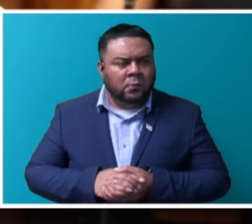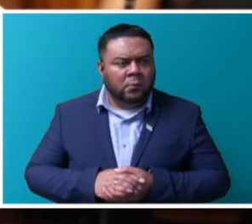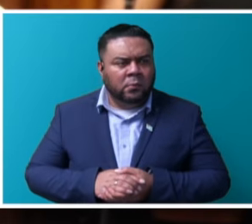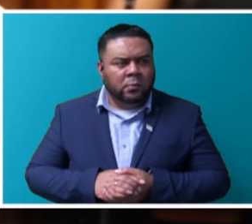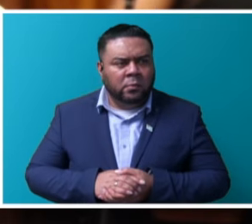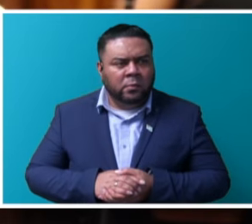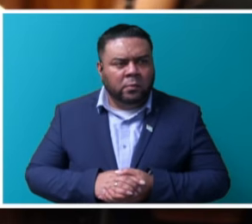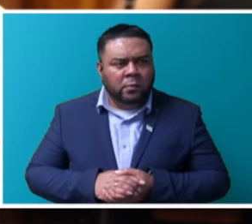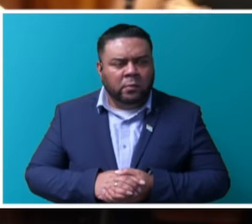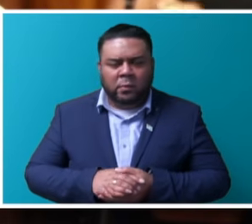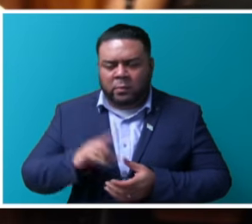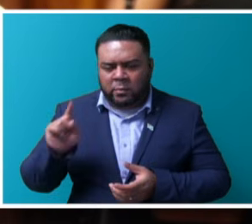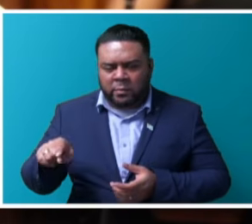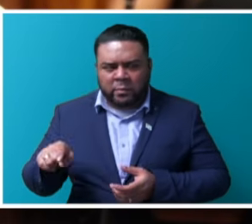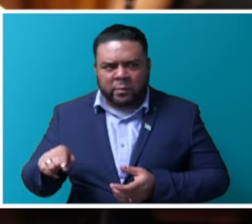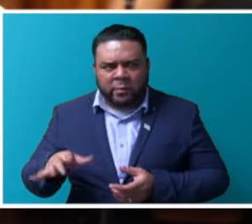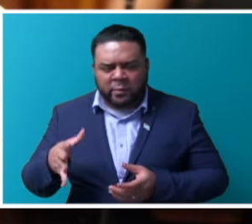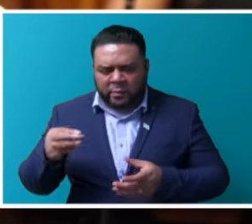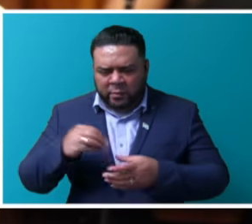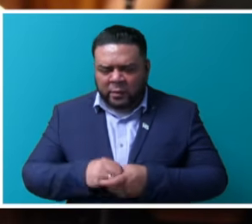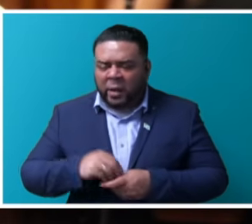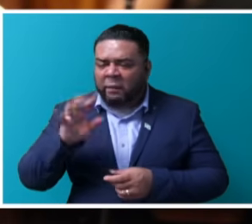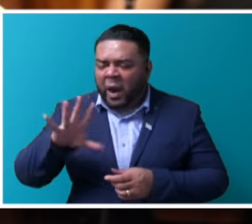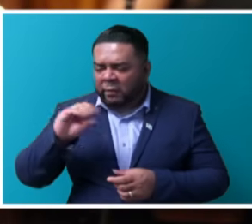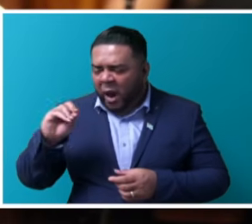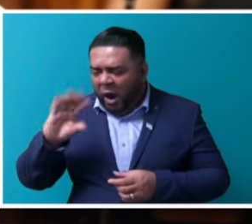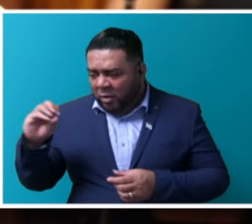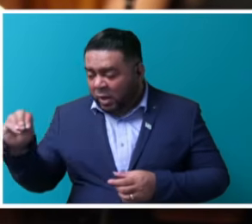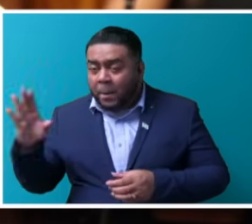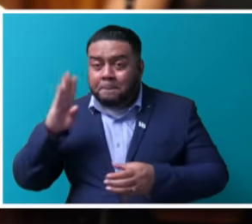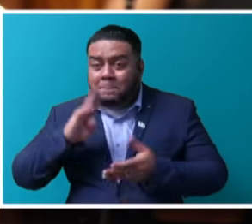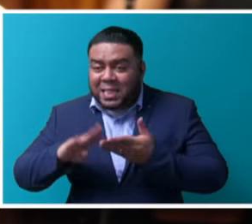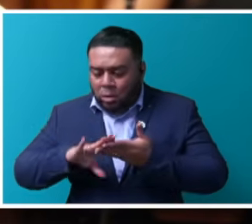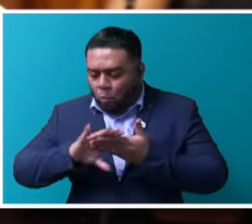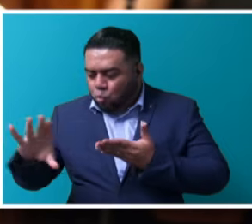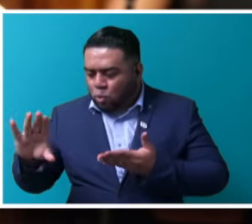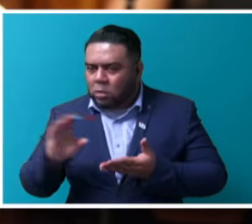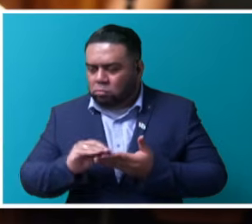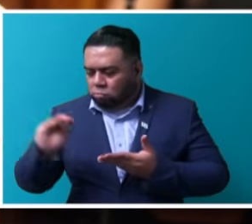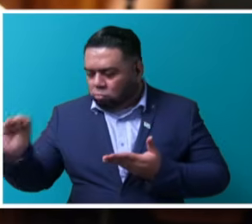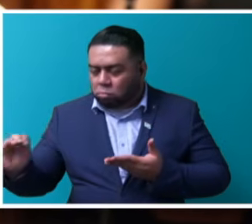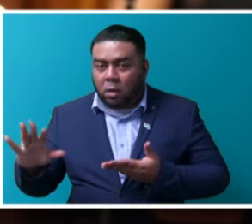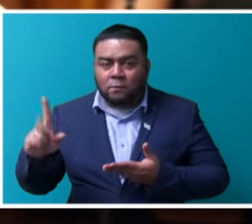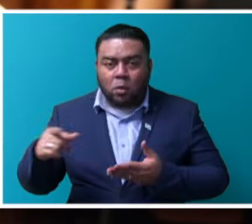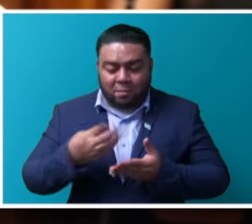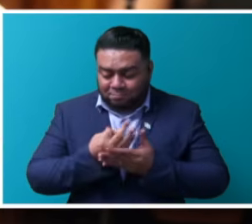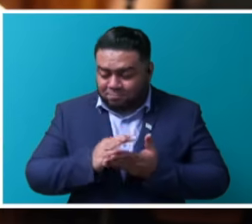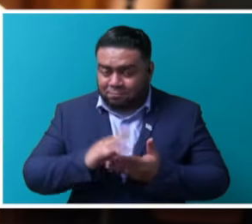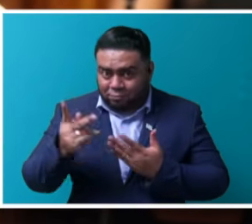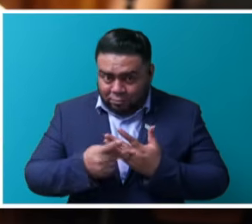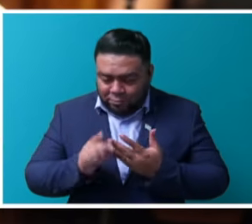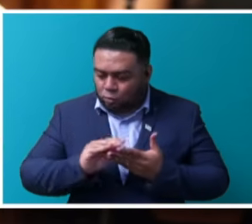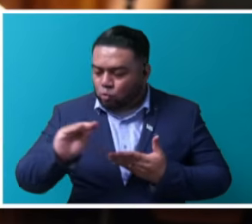package tentatively estimated at around $500 million. The project and financing package is currently being worked